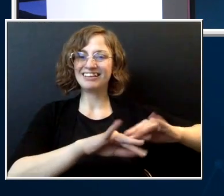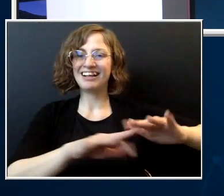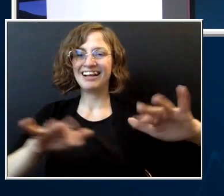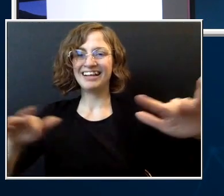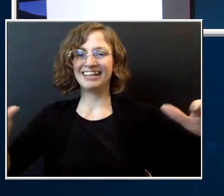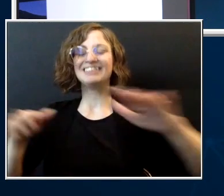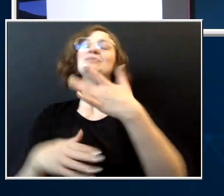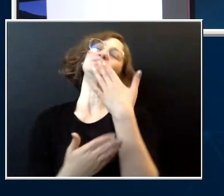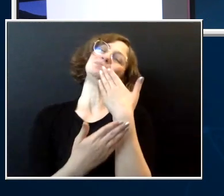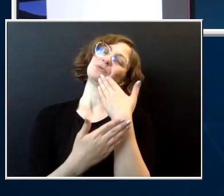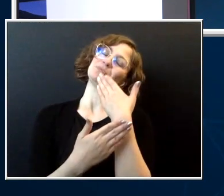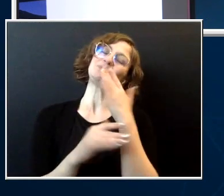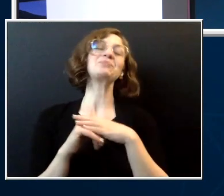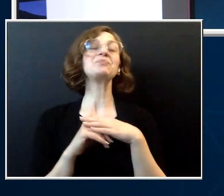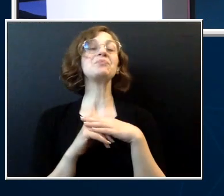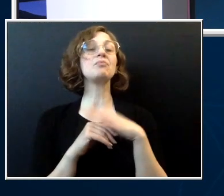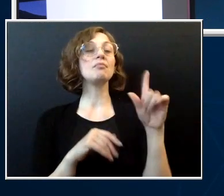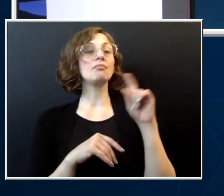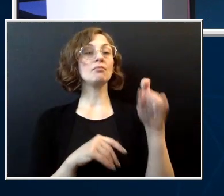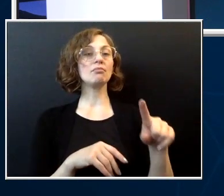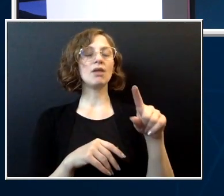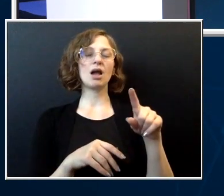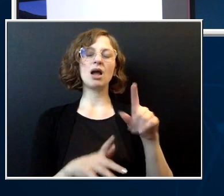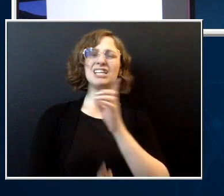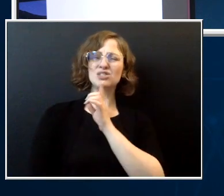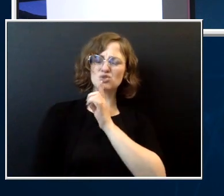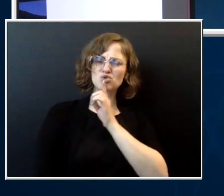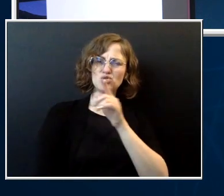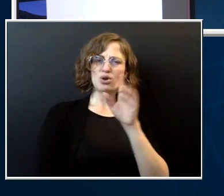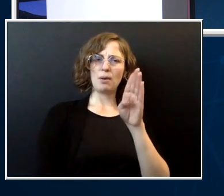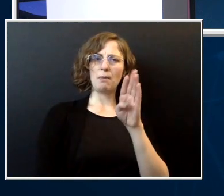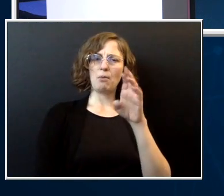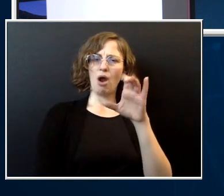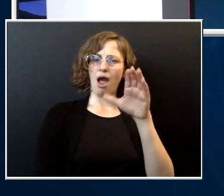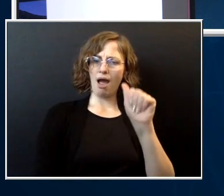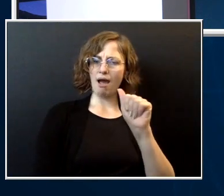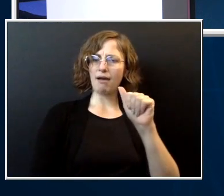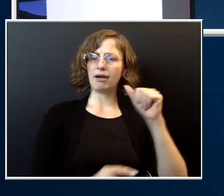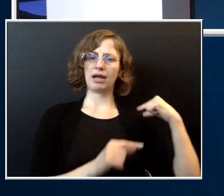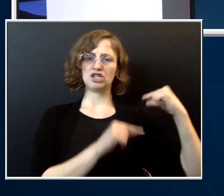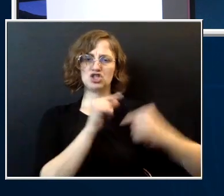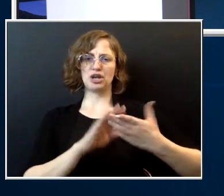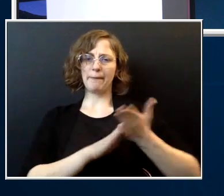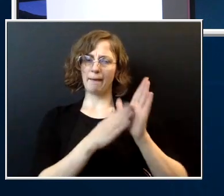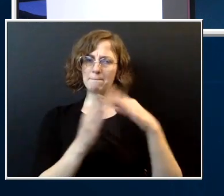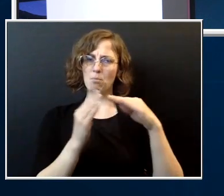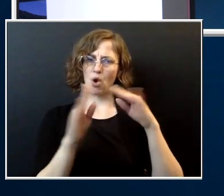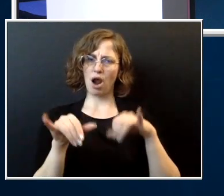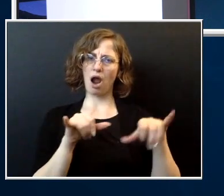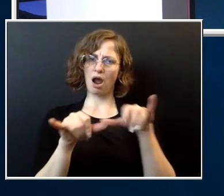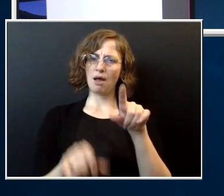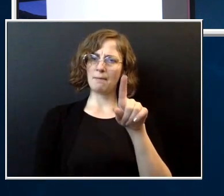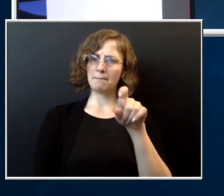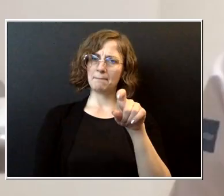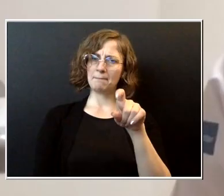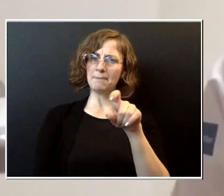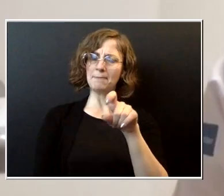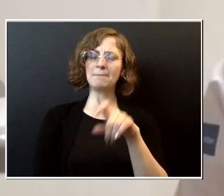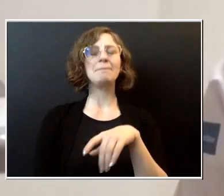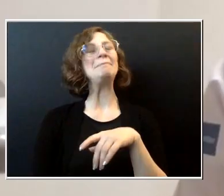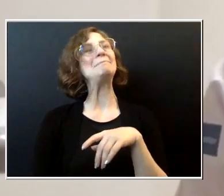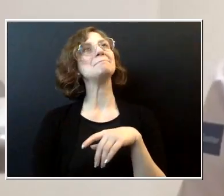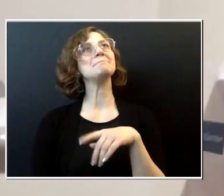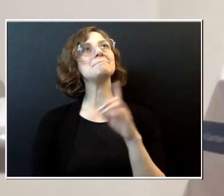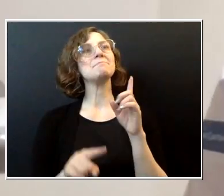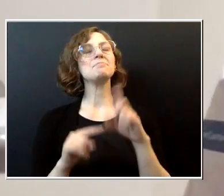is it true the BRCA gene is getting more common, Dr. Nye? I don't know that I can say that